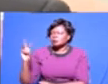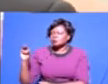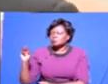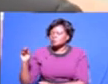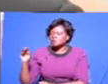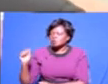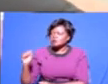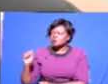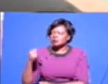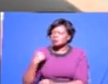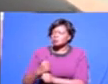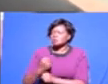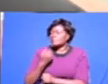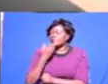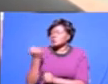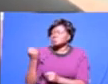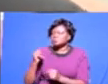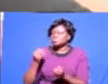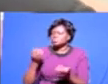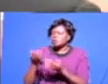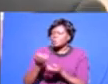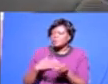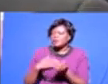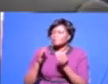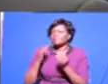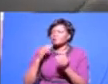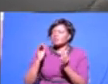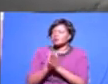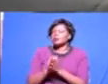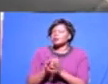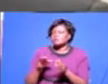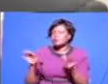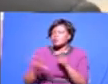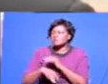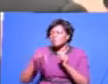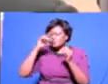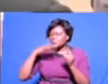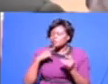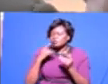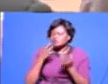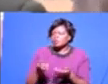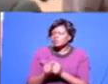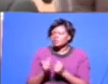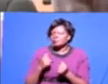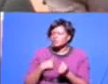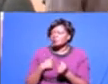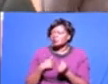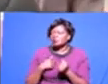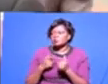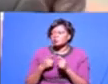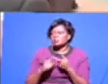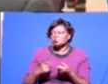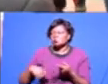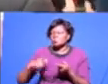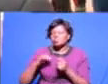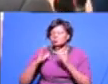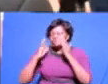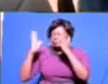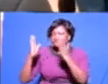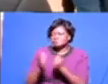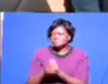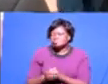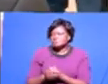So myself and my deputy governor, who's also here with me, Professor Kaloki, we are very committed